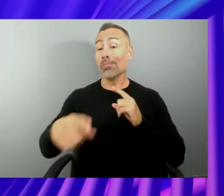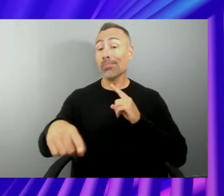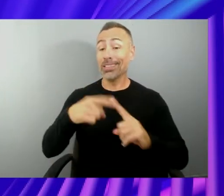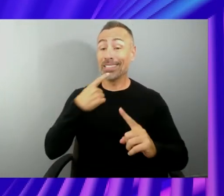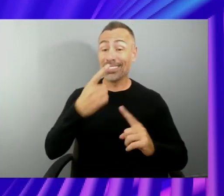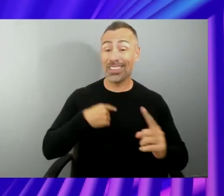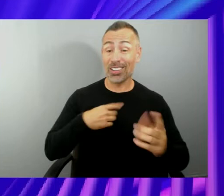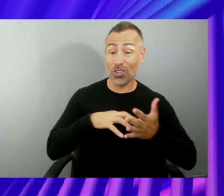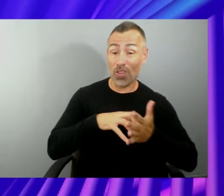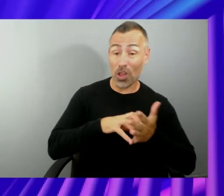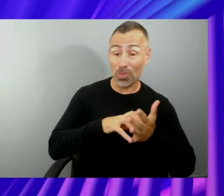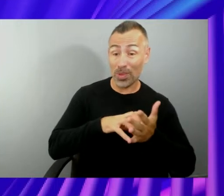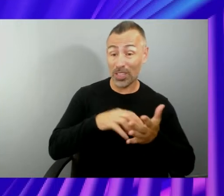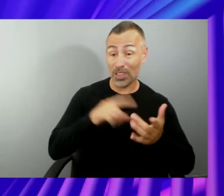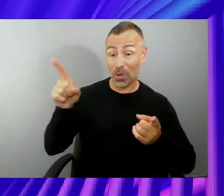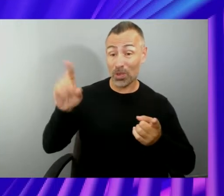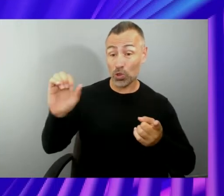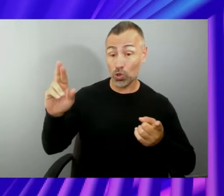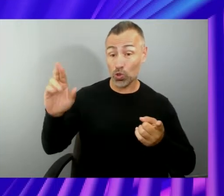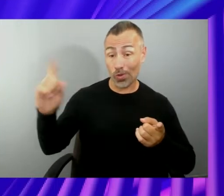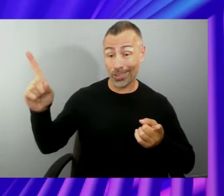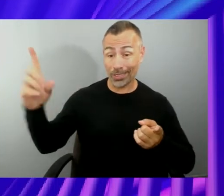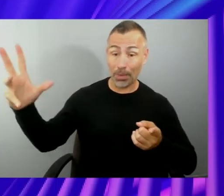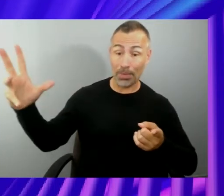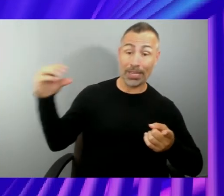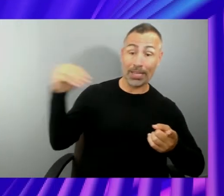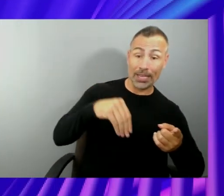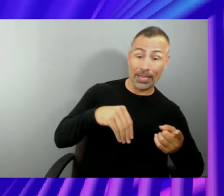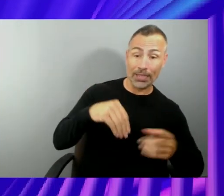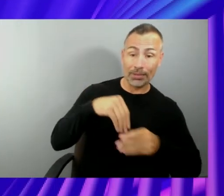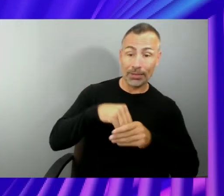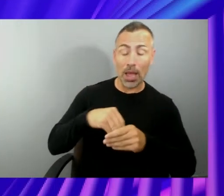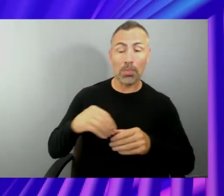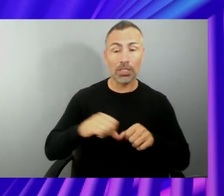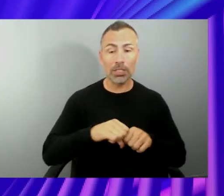in a cross-site scripting scenario. Wow, that's really powerful.